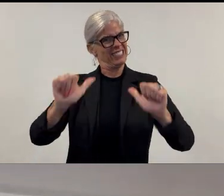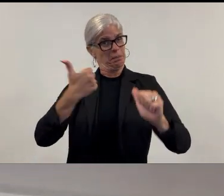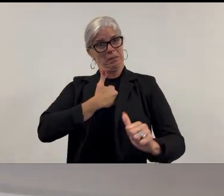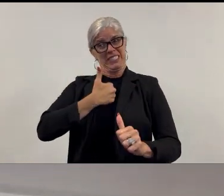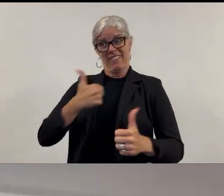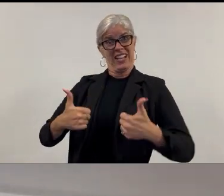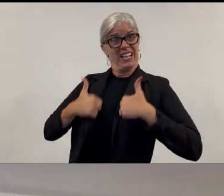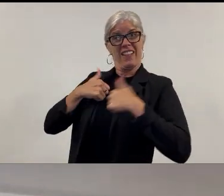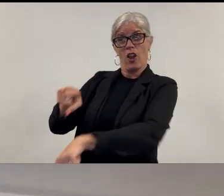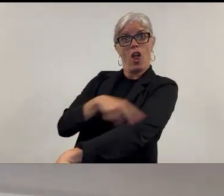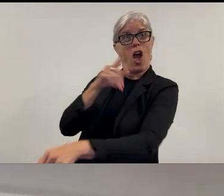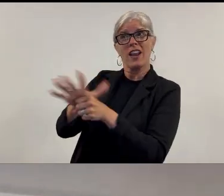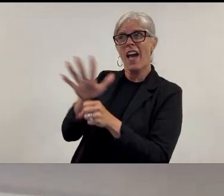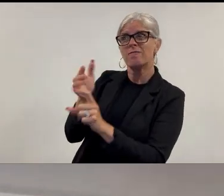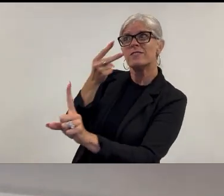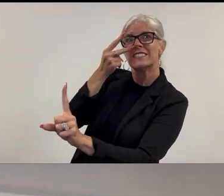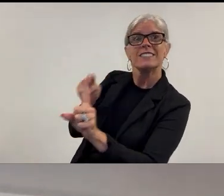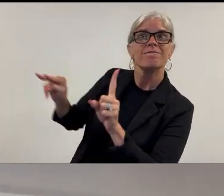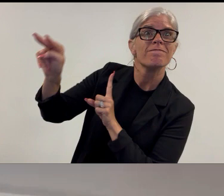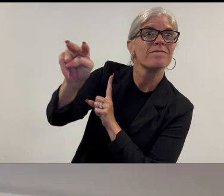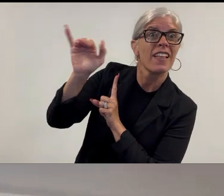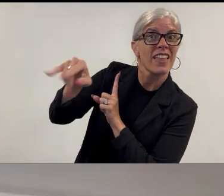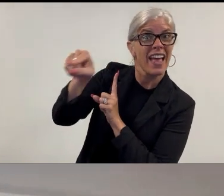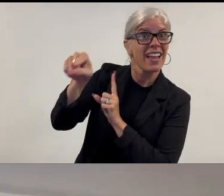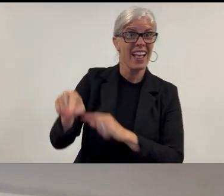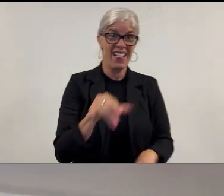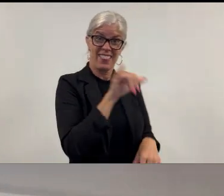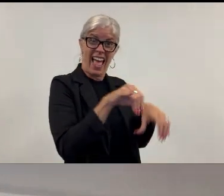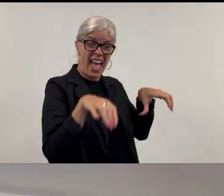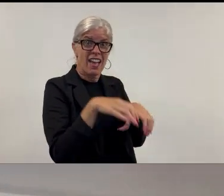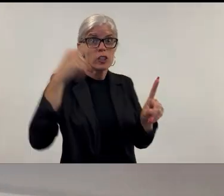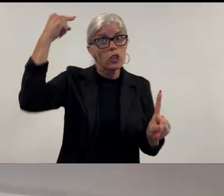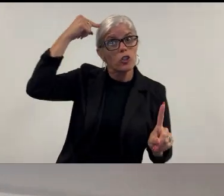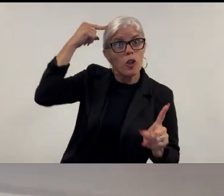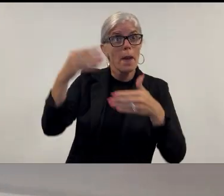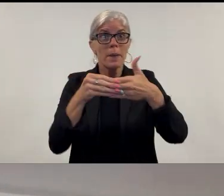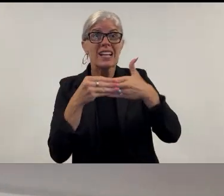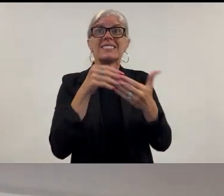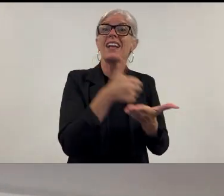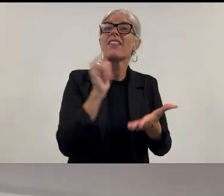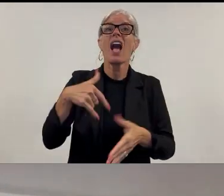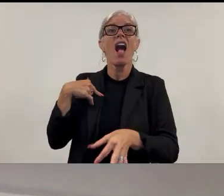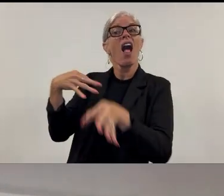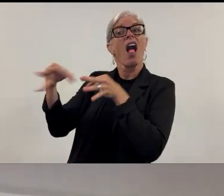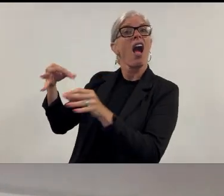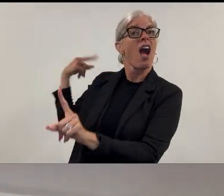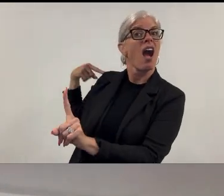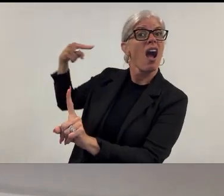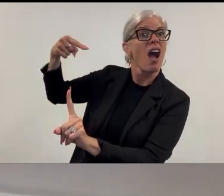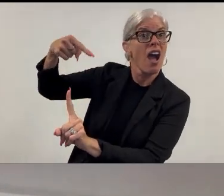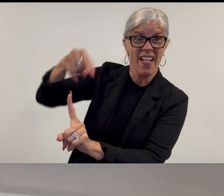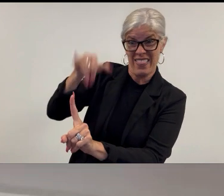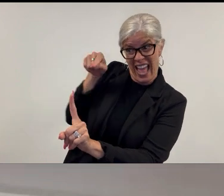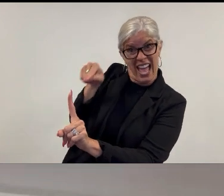to live so long. But the activity and neuroplastic interventions that I